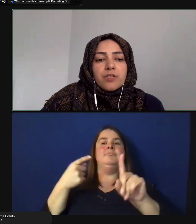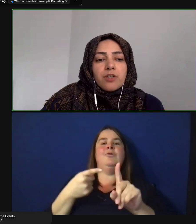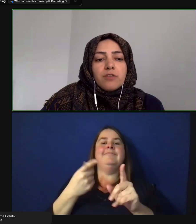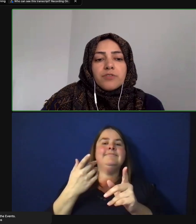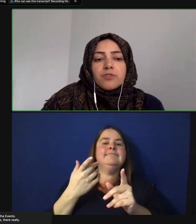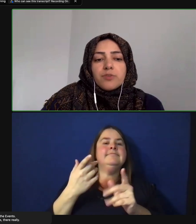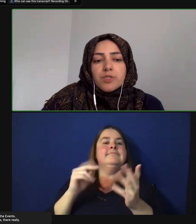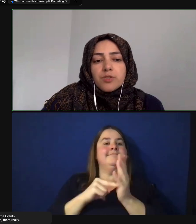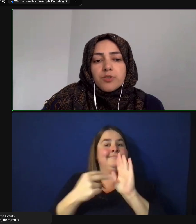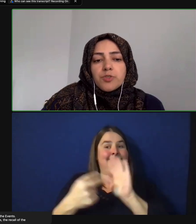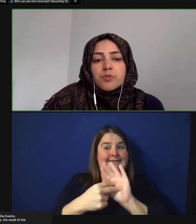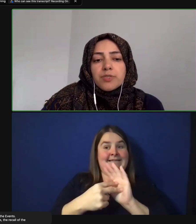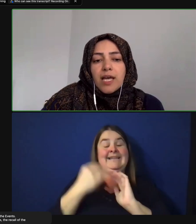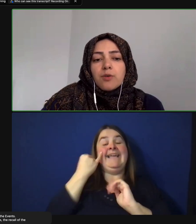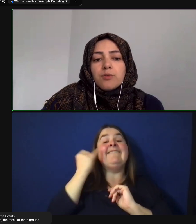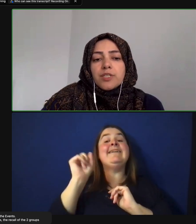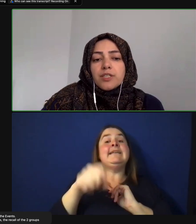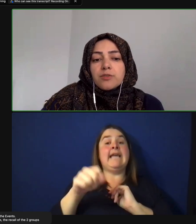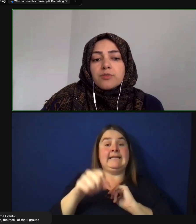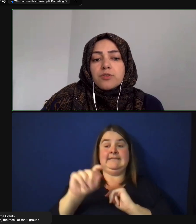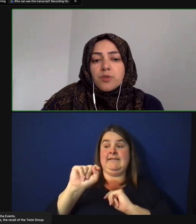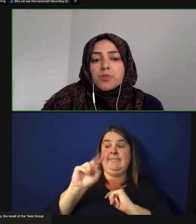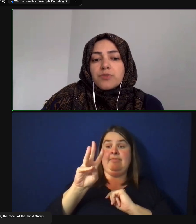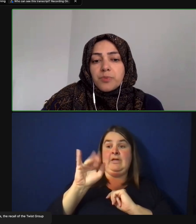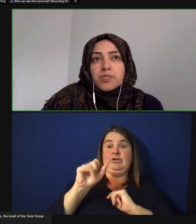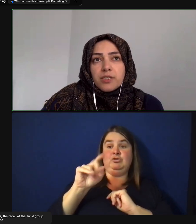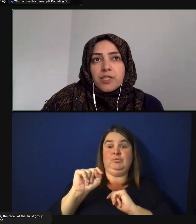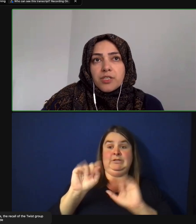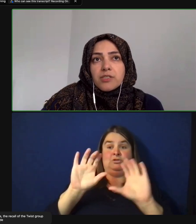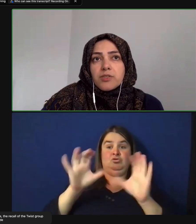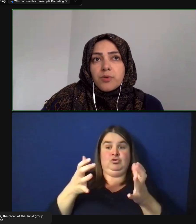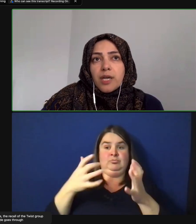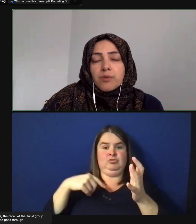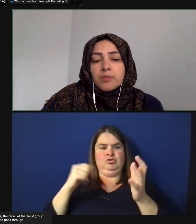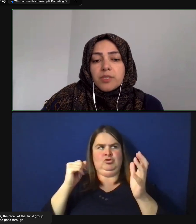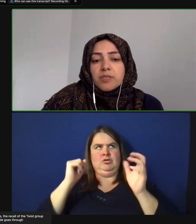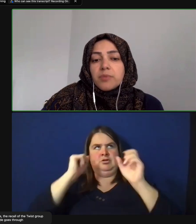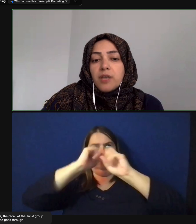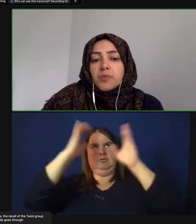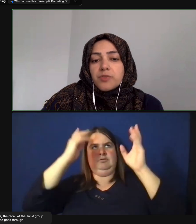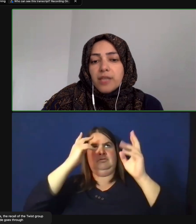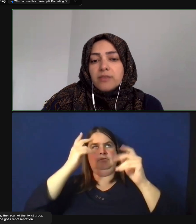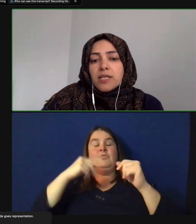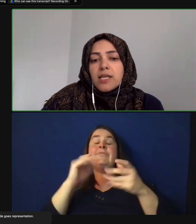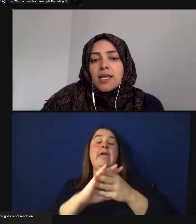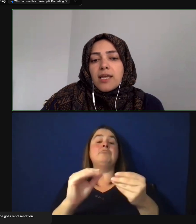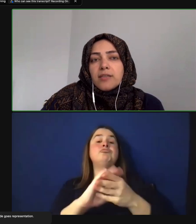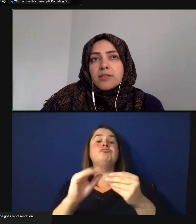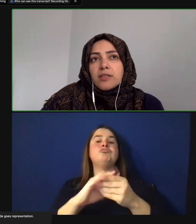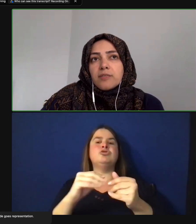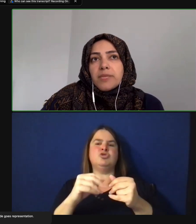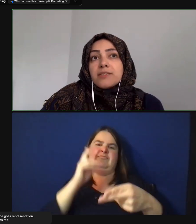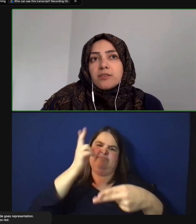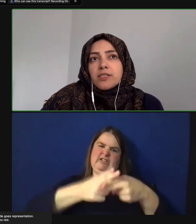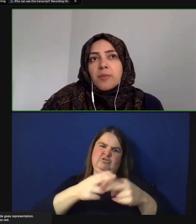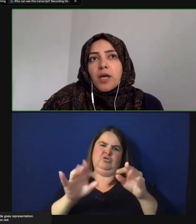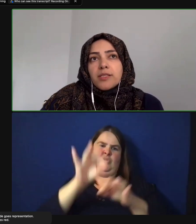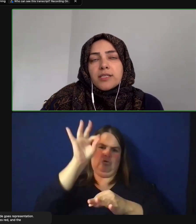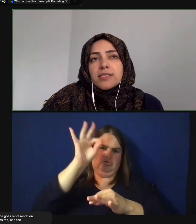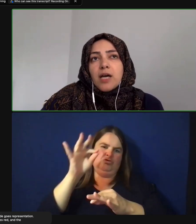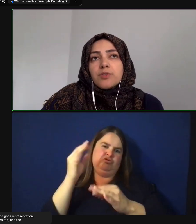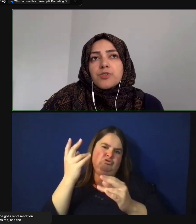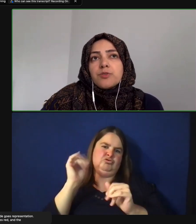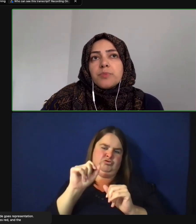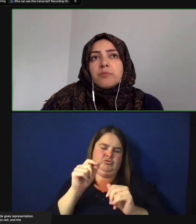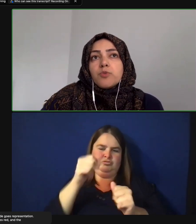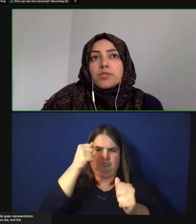the recall of the twist group should now include ghost representations. So now it becomes red, and based on this